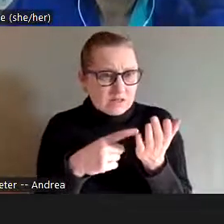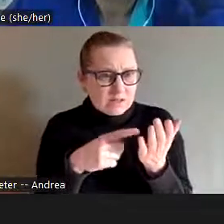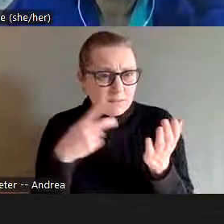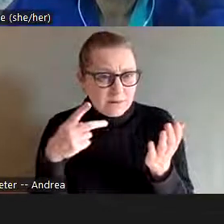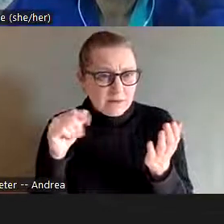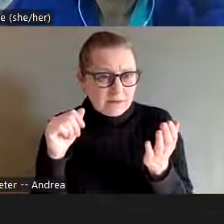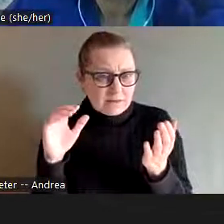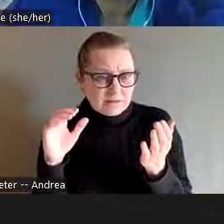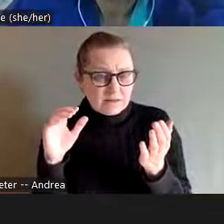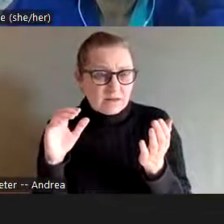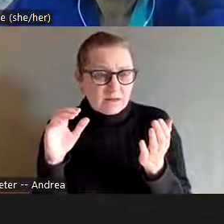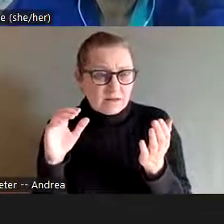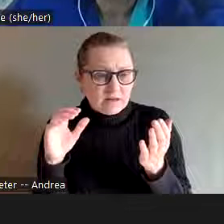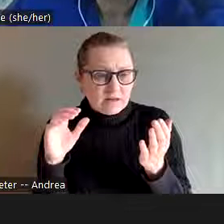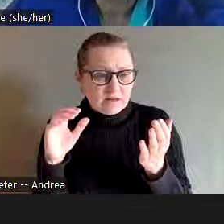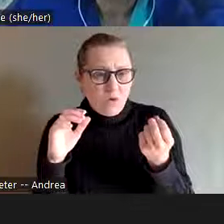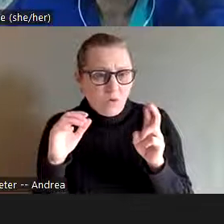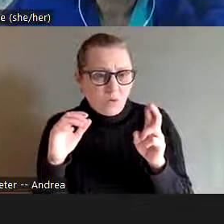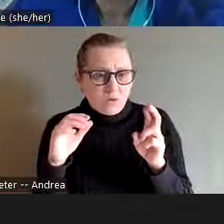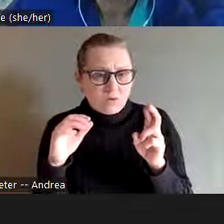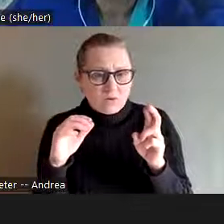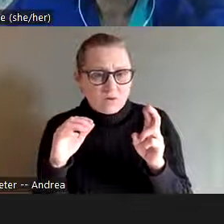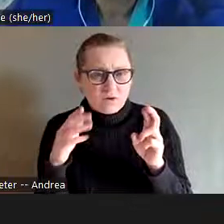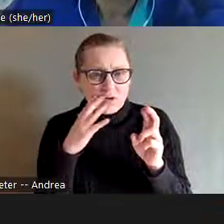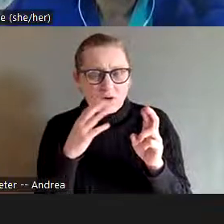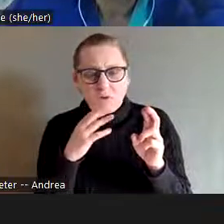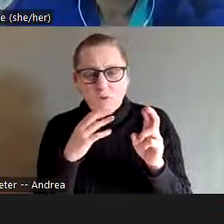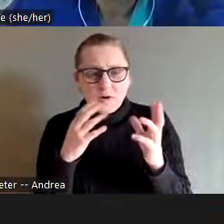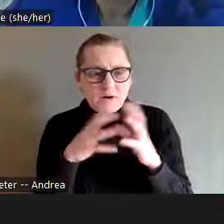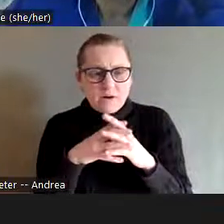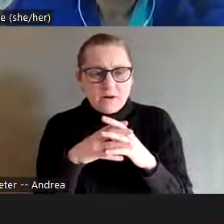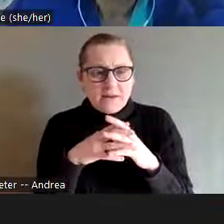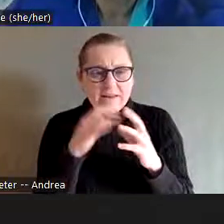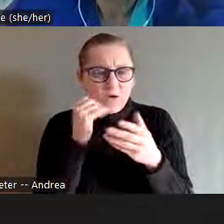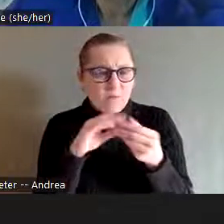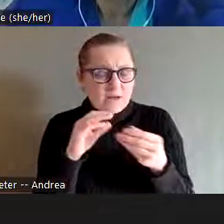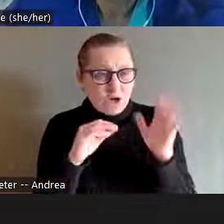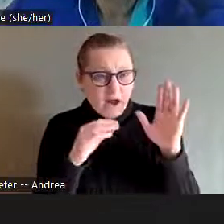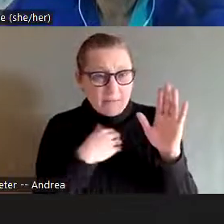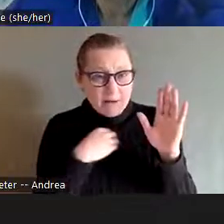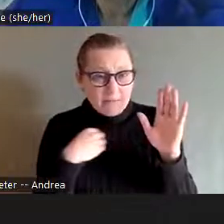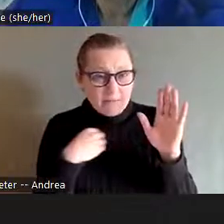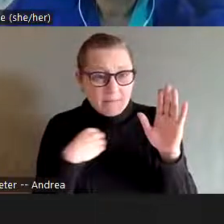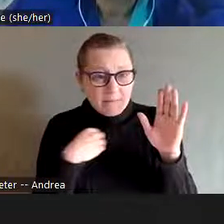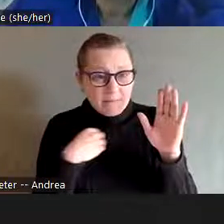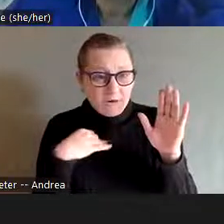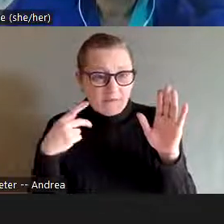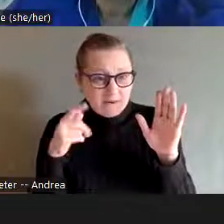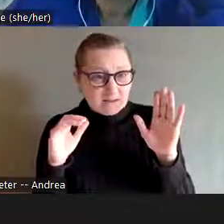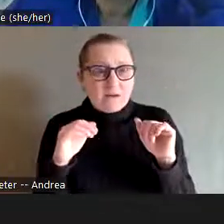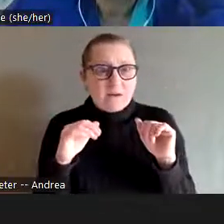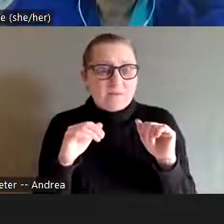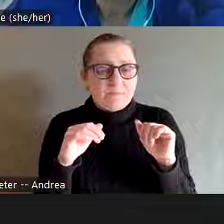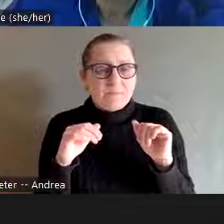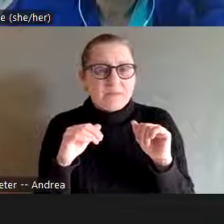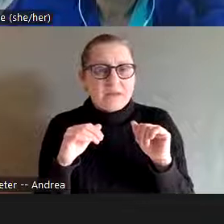PAC or, you know, even so much, you know, mention, hi, I'm a member of PAC, but, you know, and then make